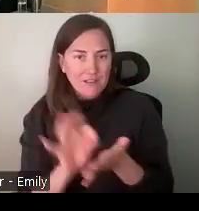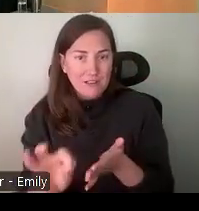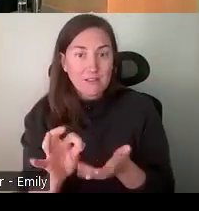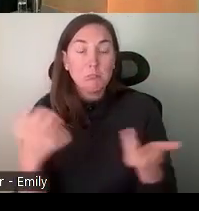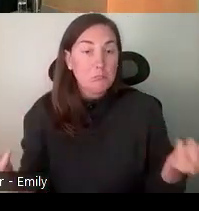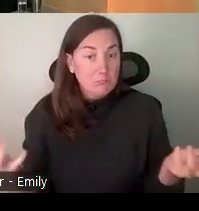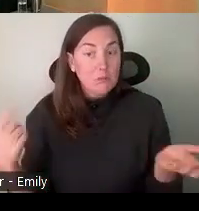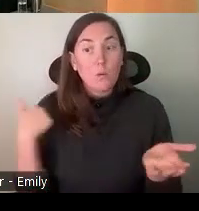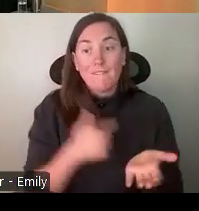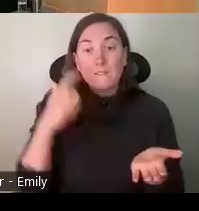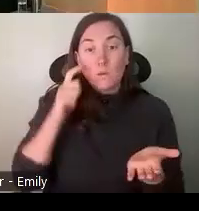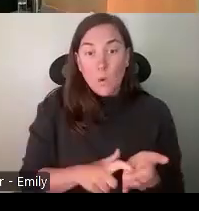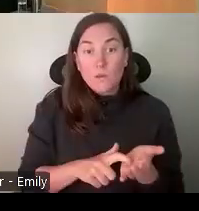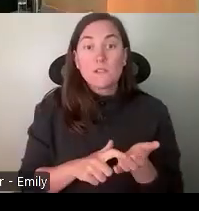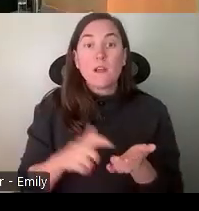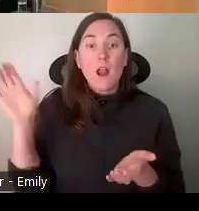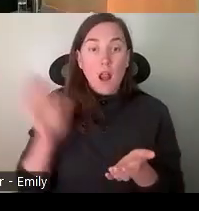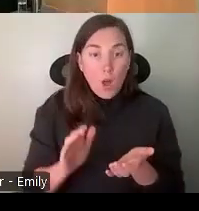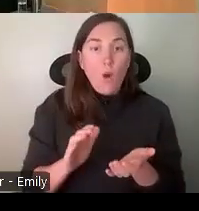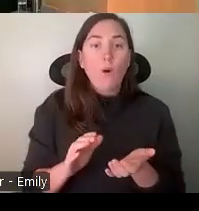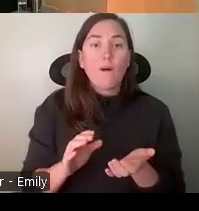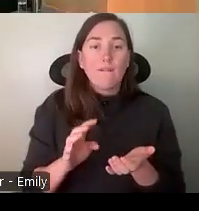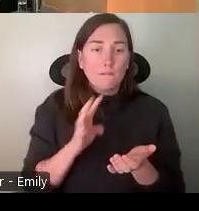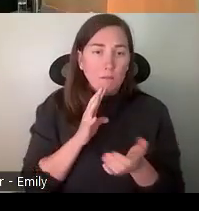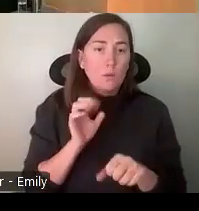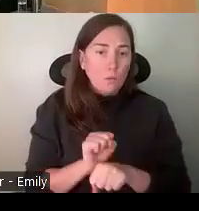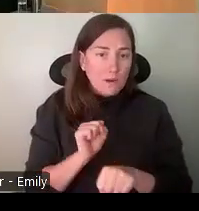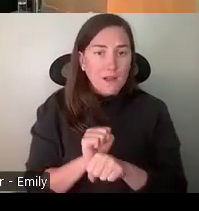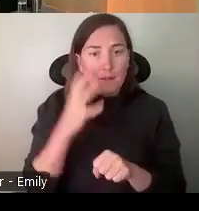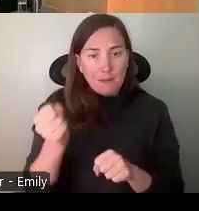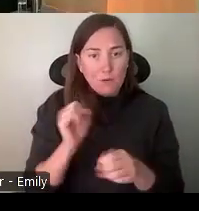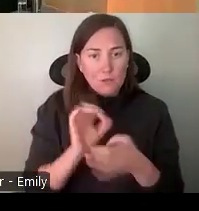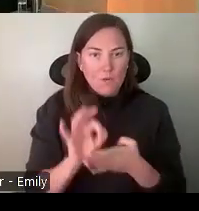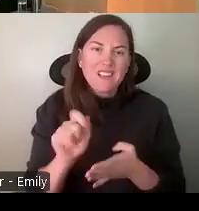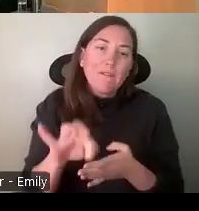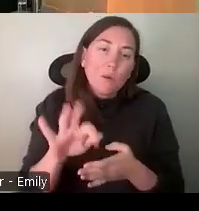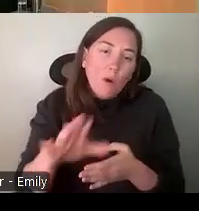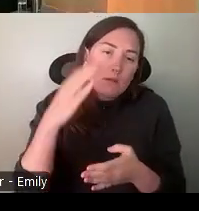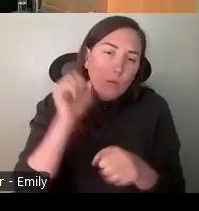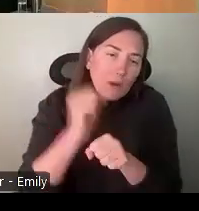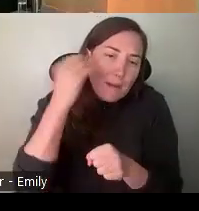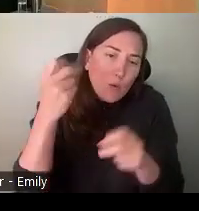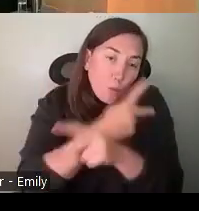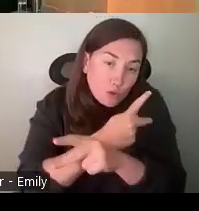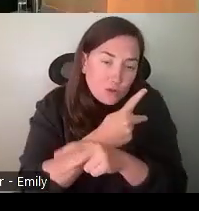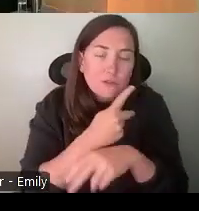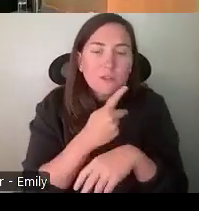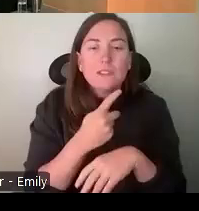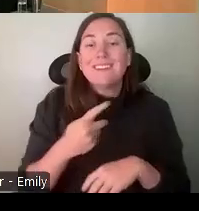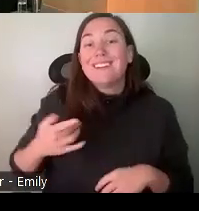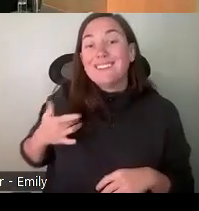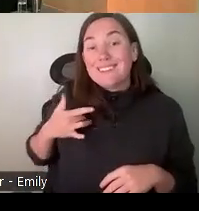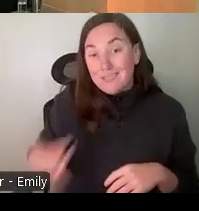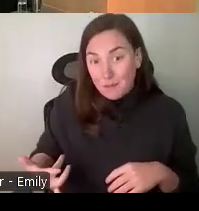finding that lower verbal working memory scores, so worse working memory, is significantly associated with